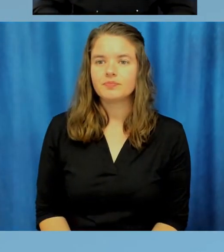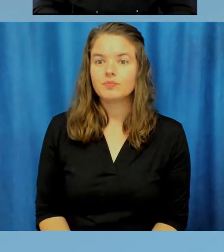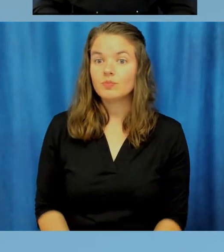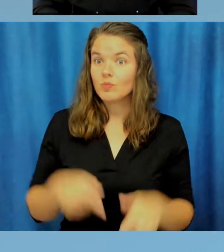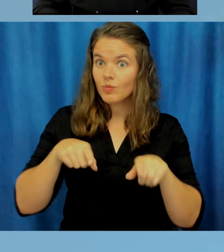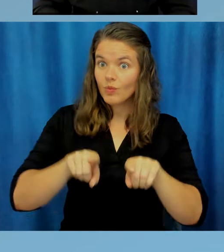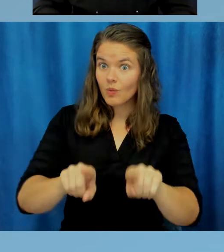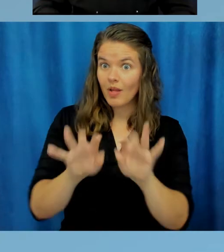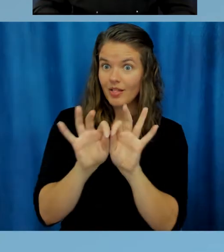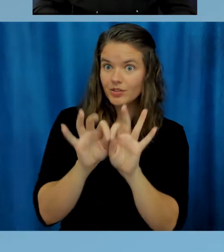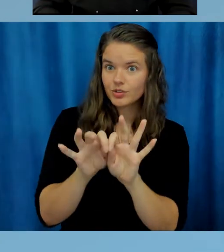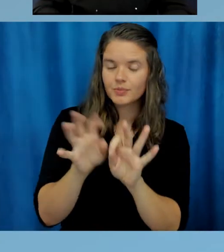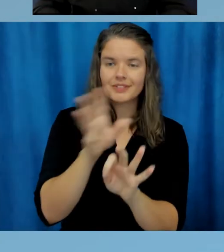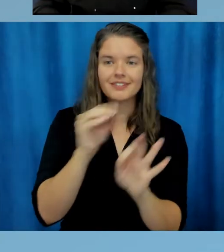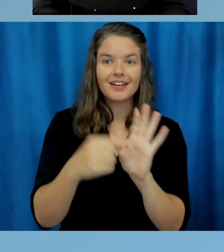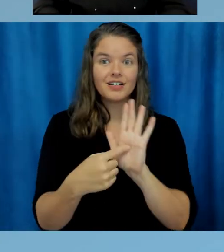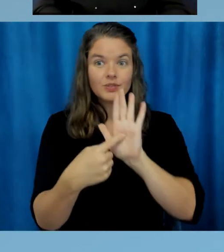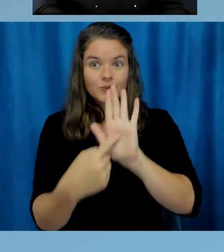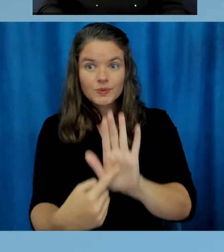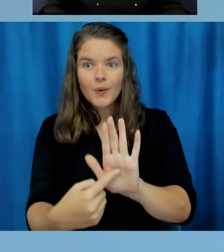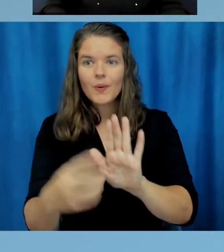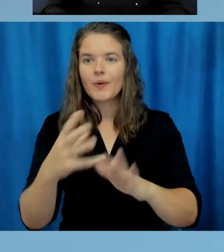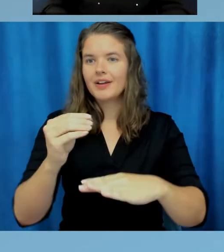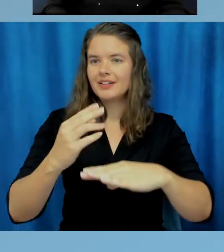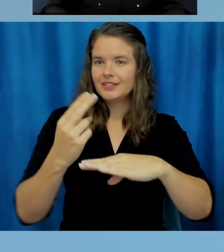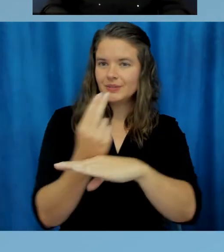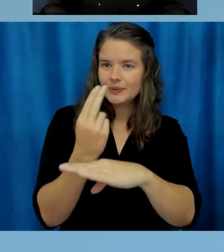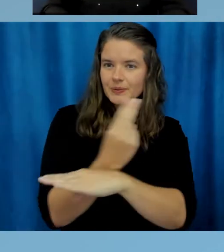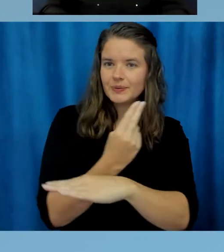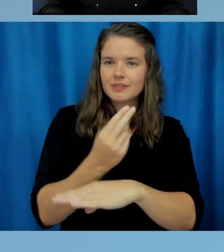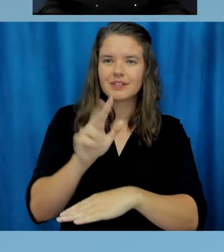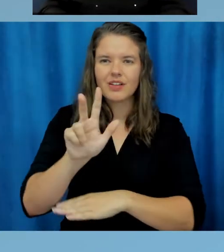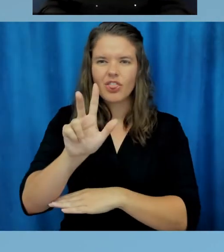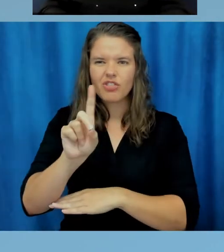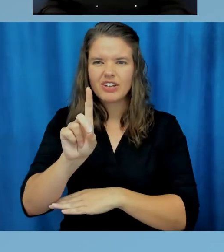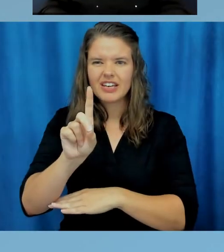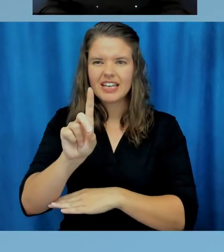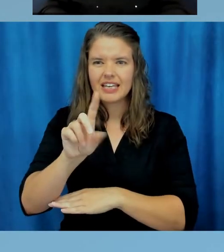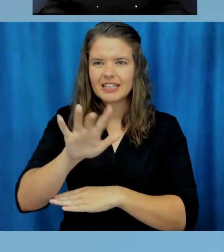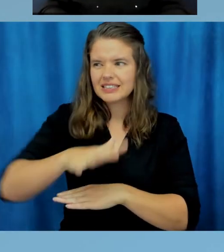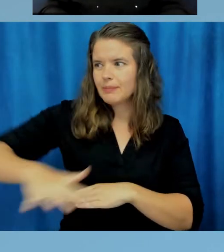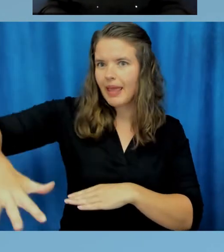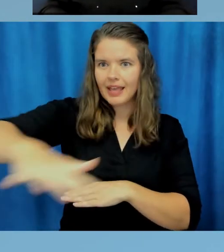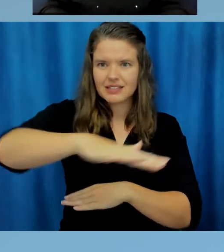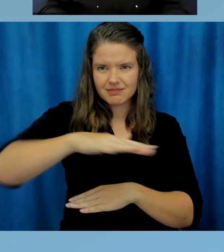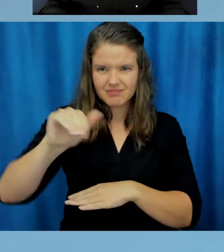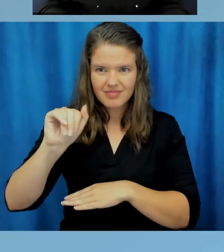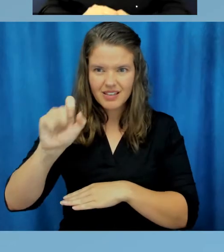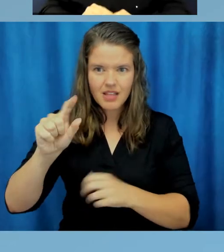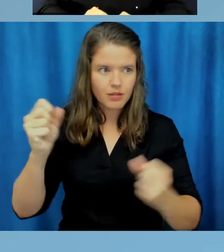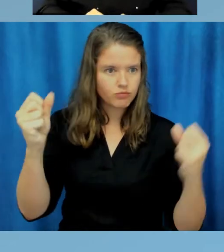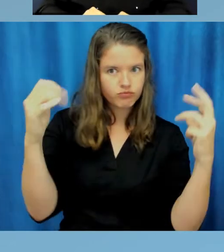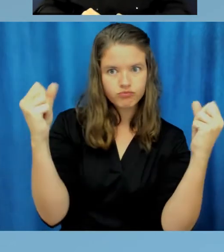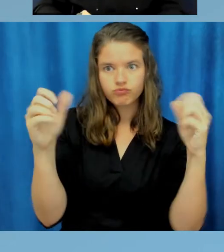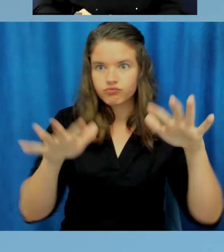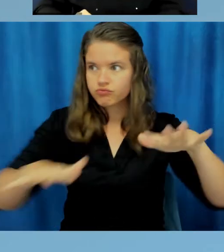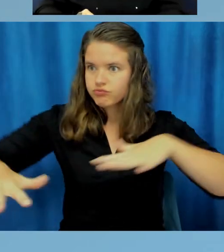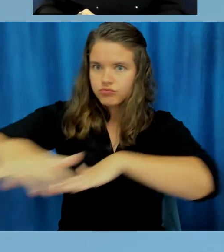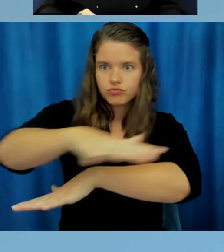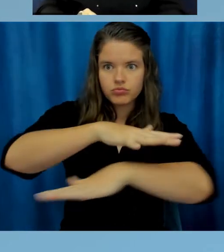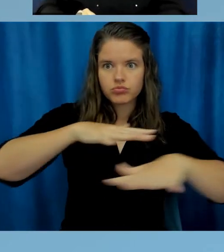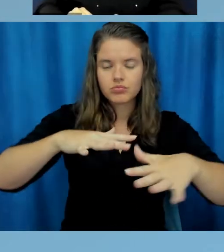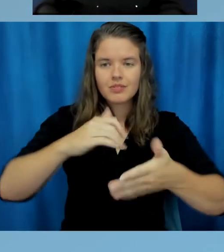So while we're interpreting and showing and utilizing 3D space as ASL does, that helps